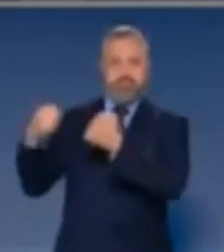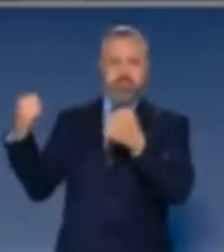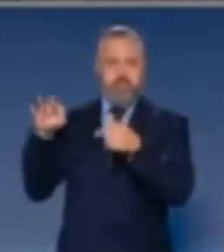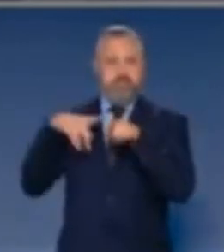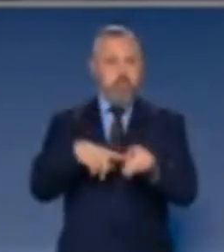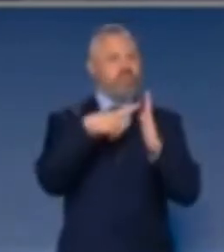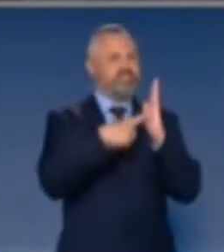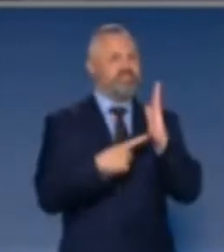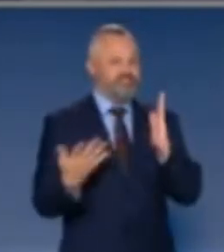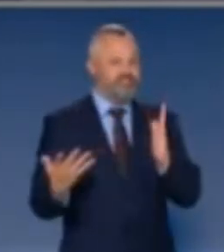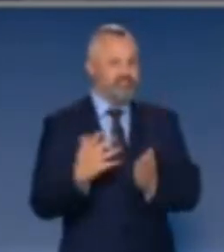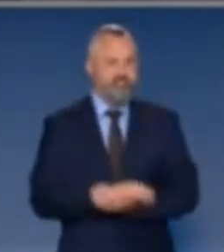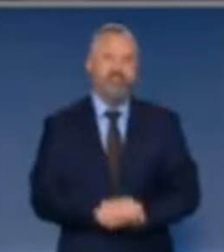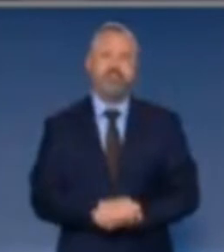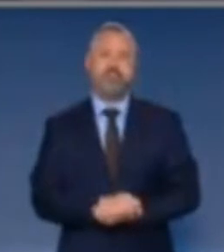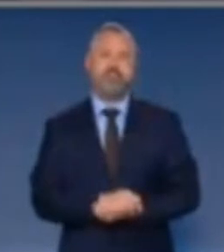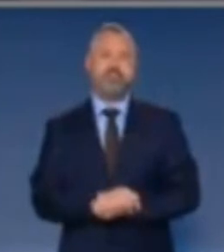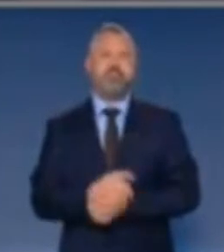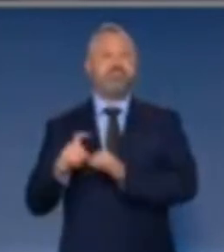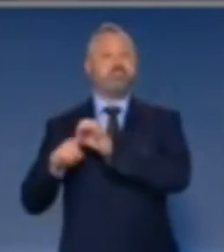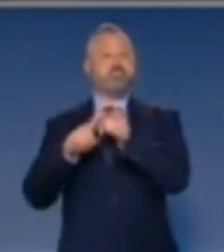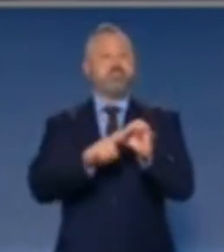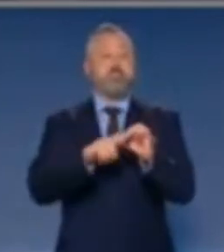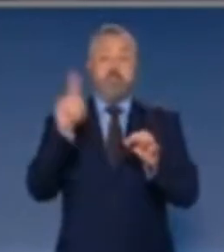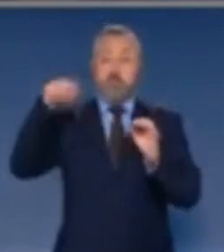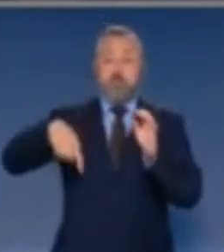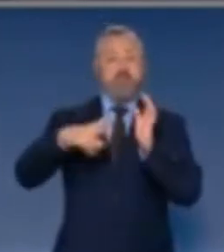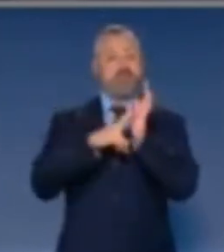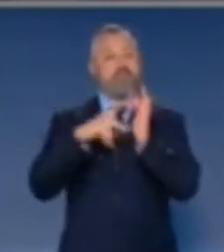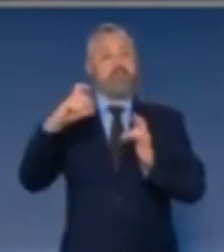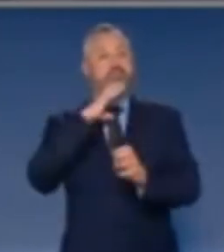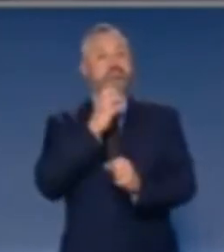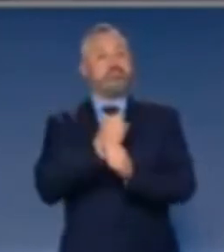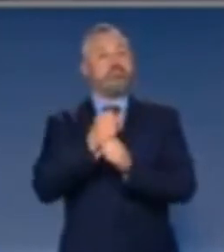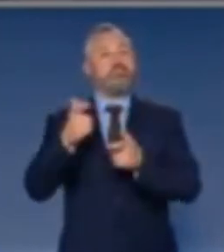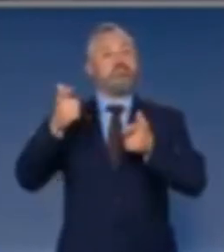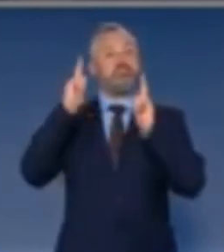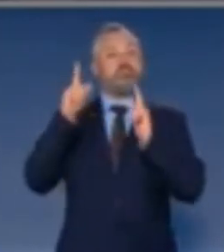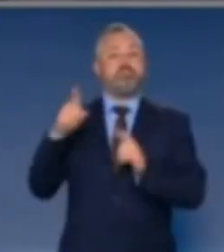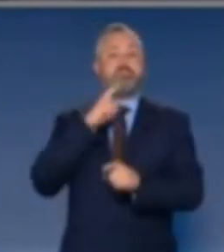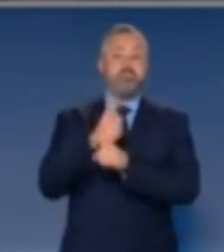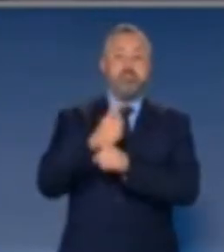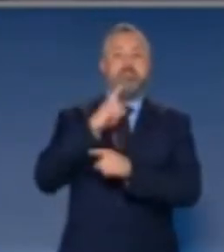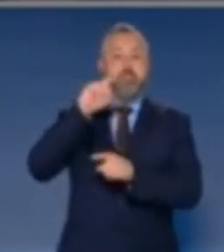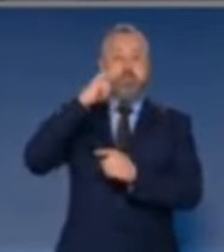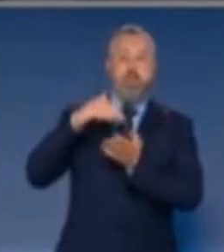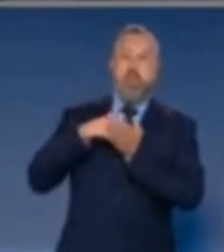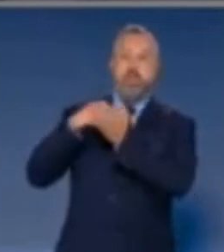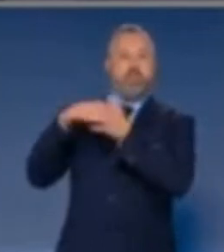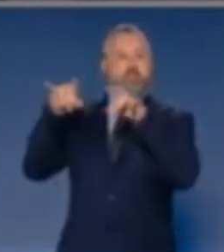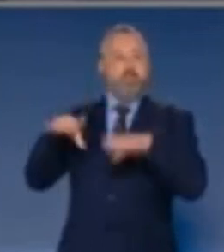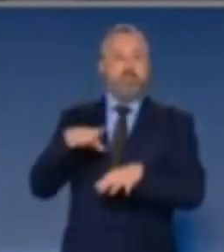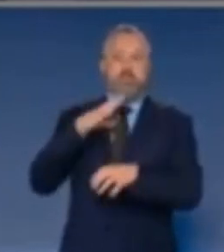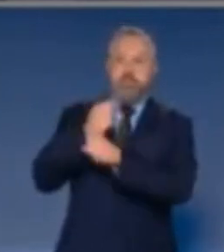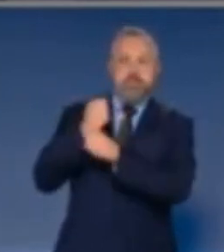time. A couple of issues. Victoria today, the Premier has offered to assist the federal government in the rollout of the vaccine in aged care